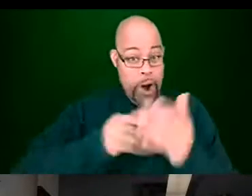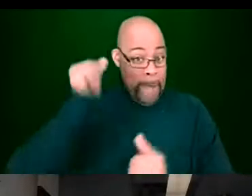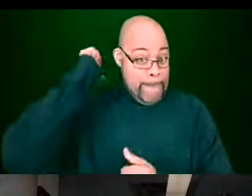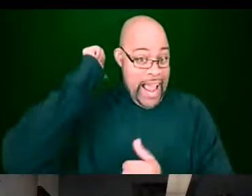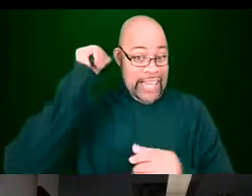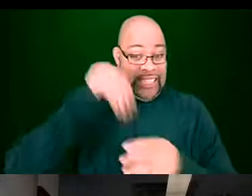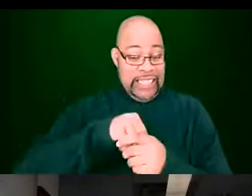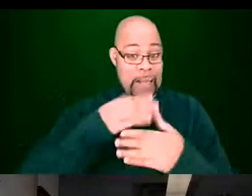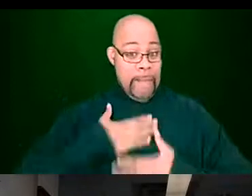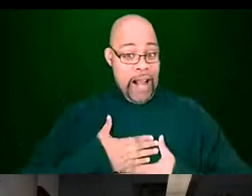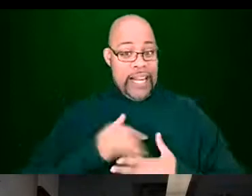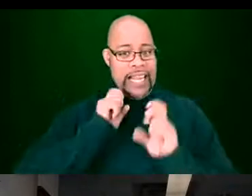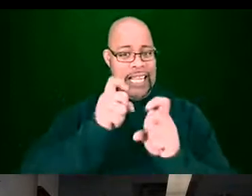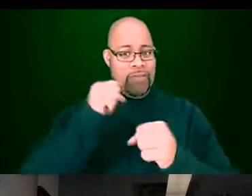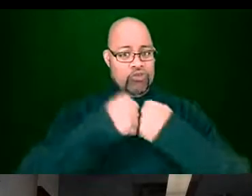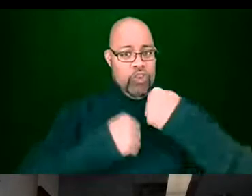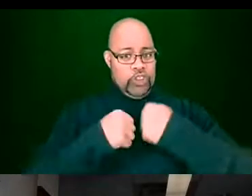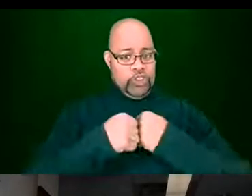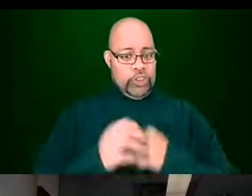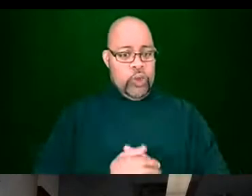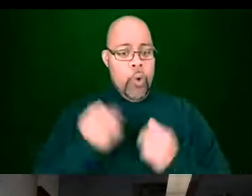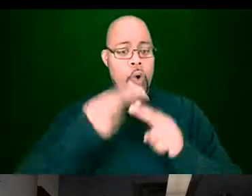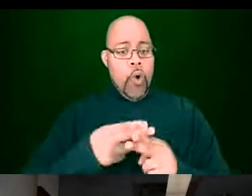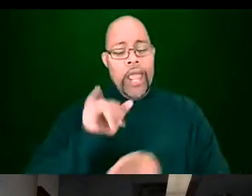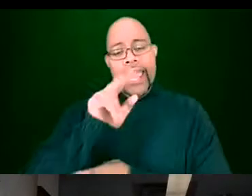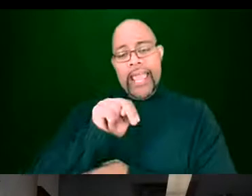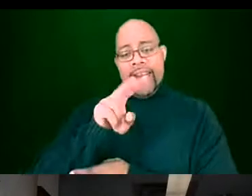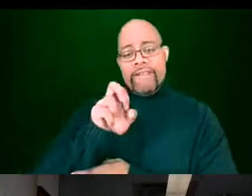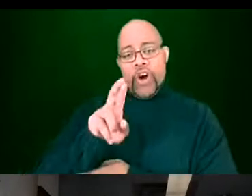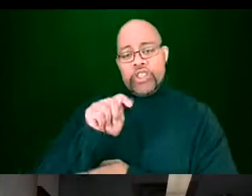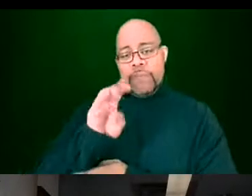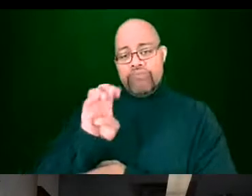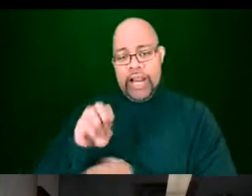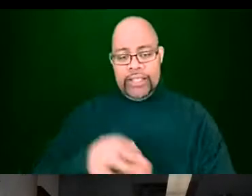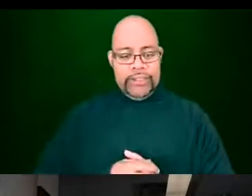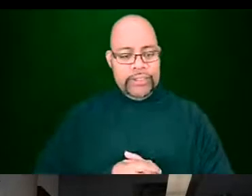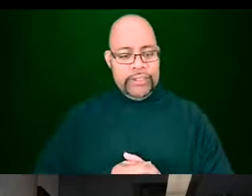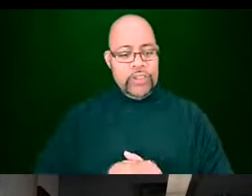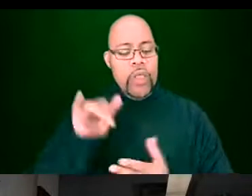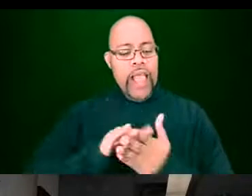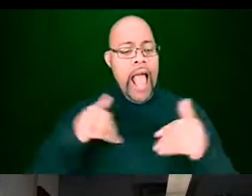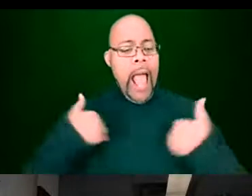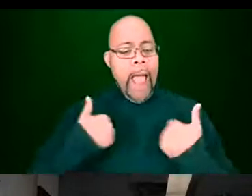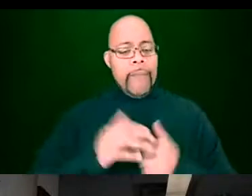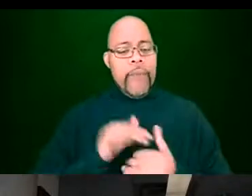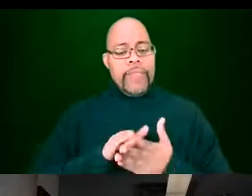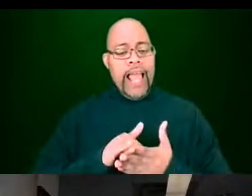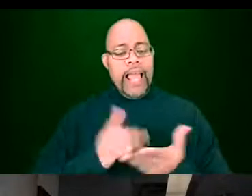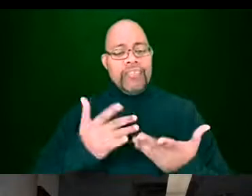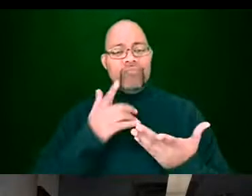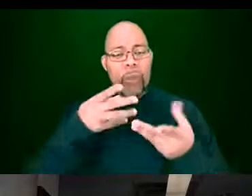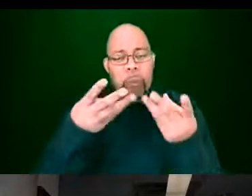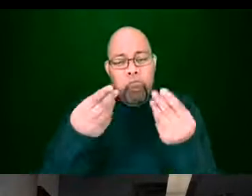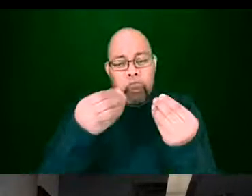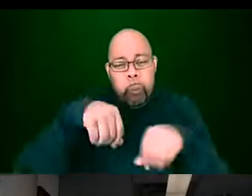inside of their body that gives them structure, we call them invertebrates. So those are animals that are kind of